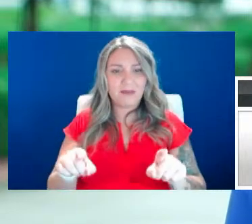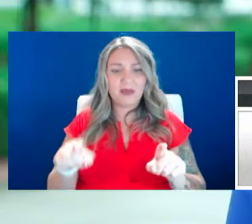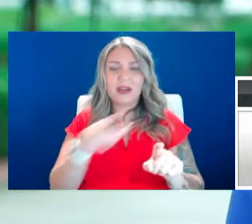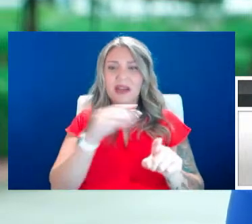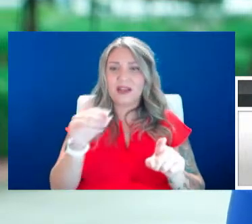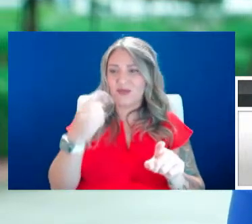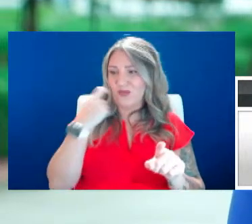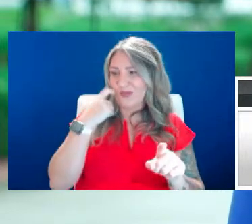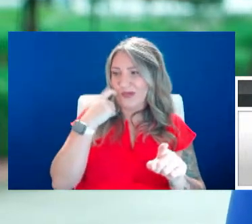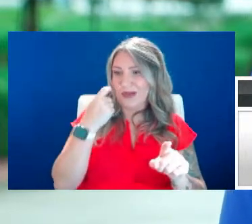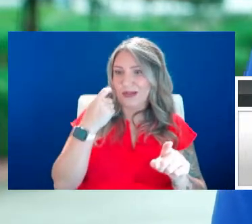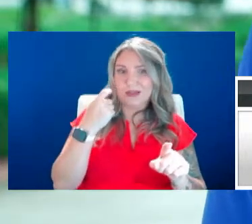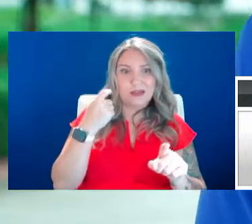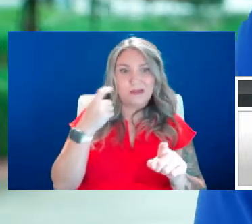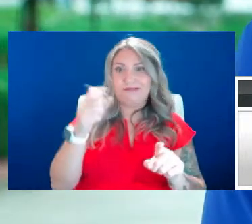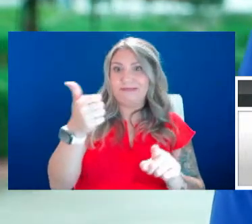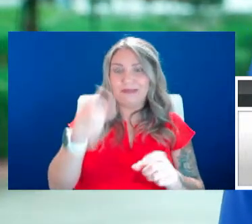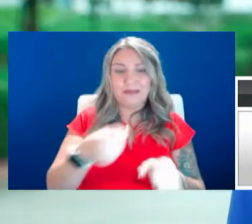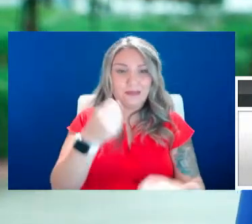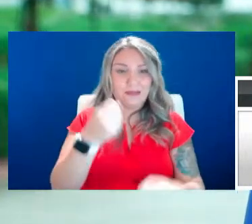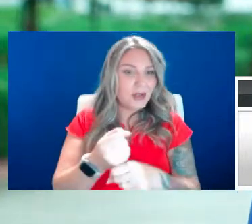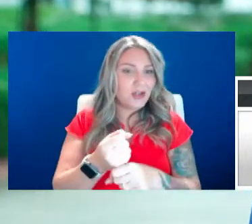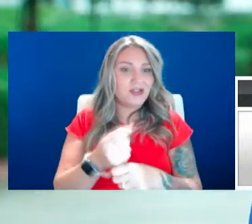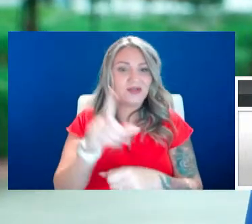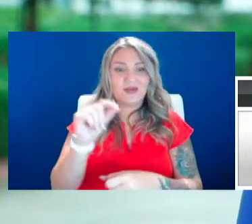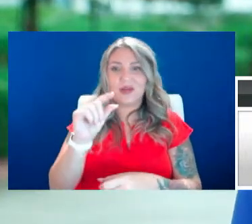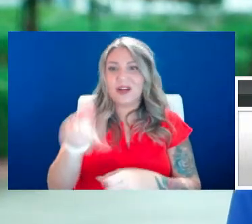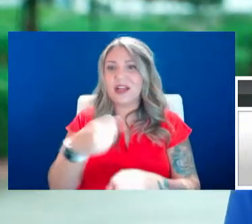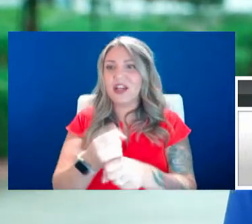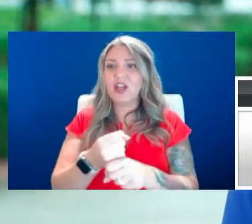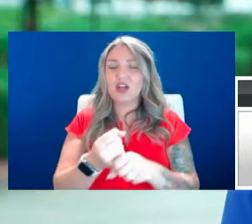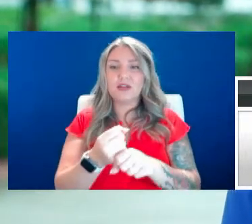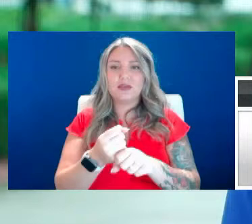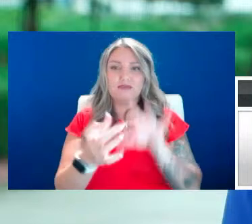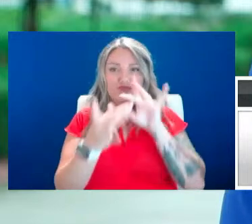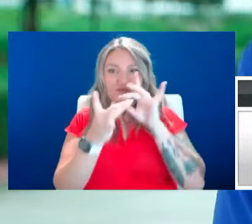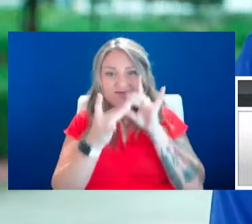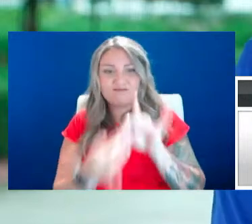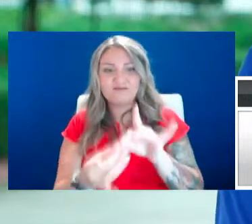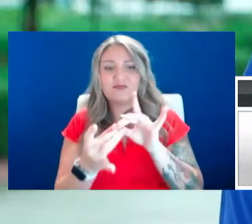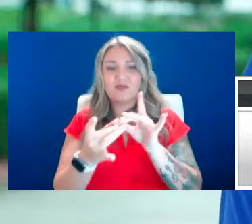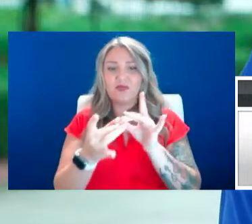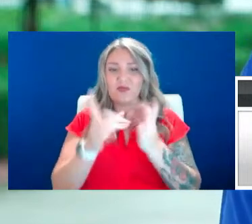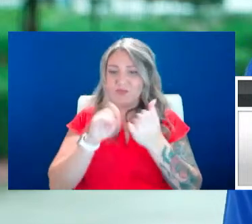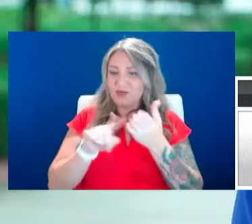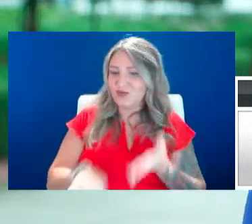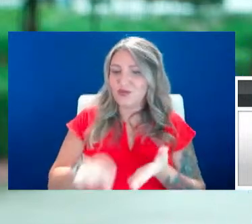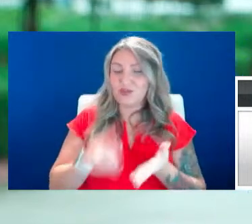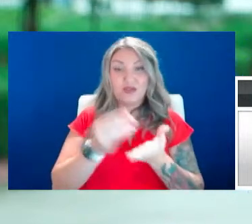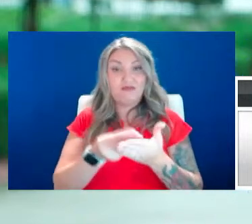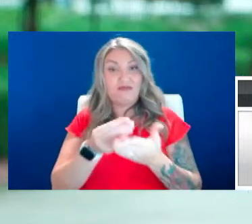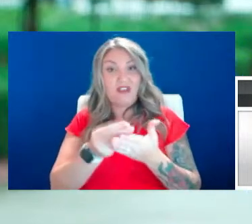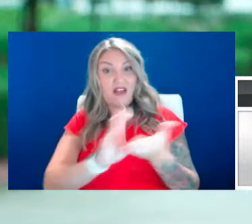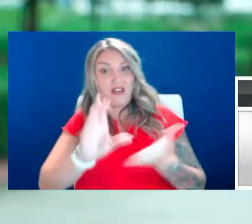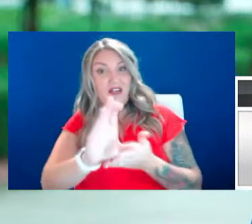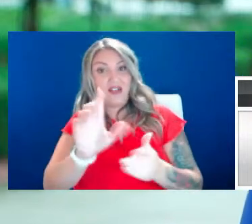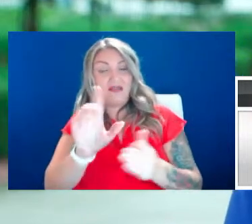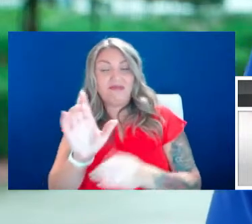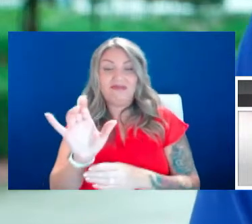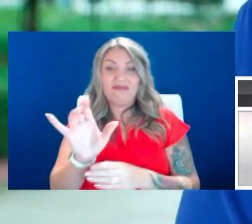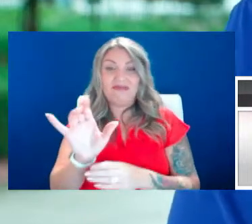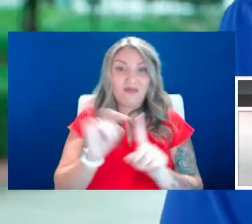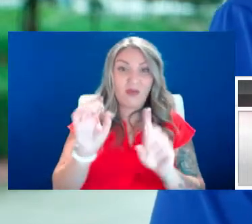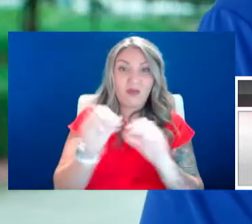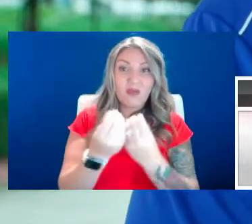decades are directly tied to the research that's funded by organizations like the V Foundation. And we're